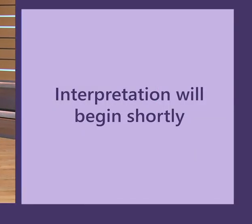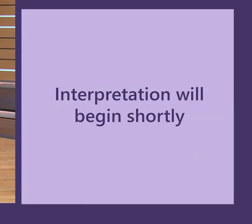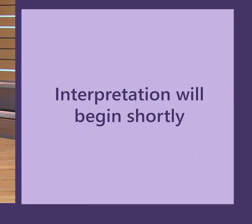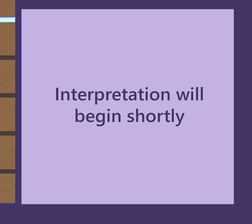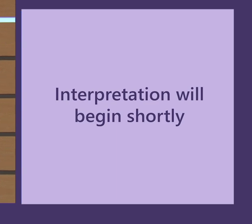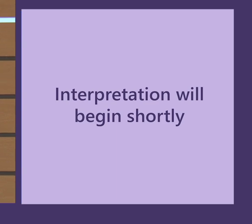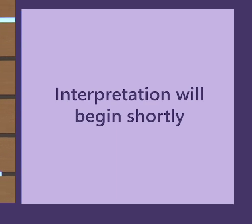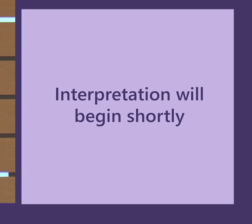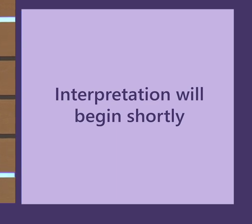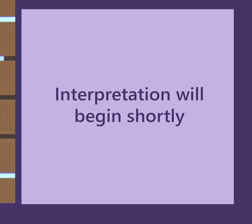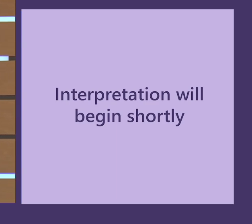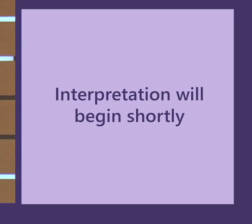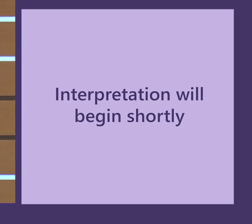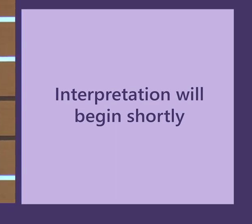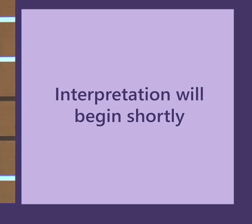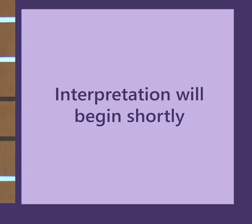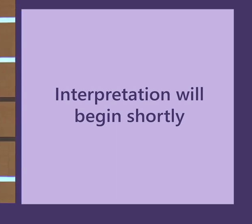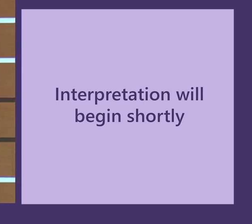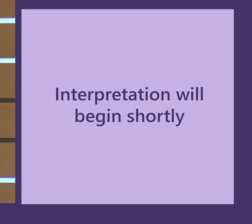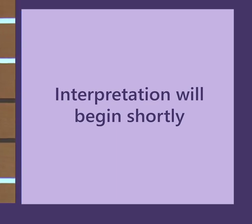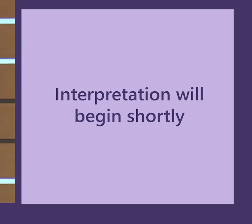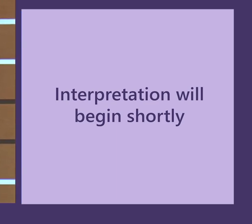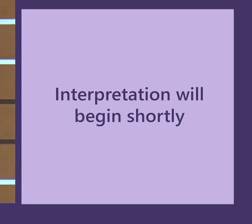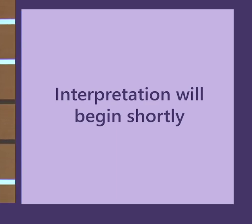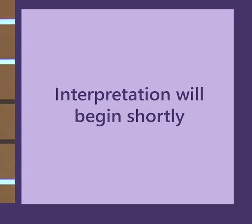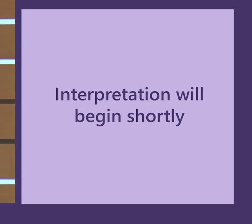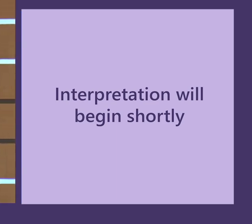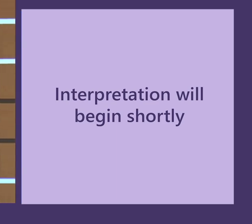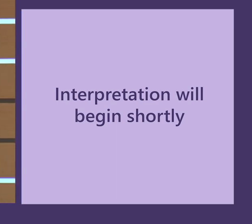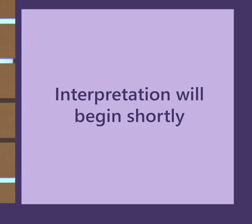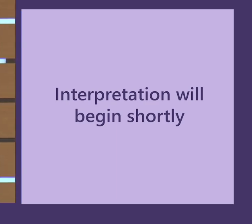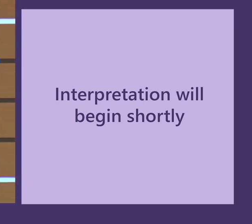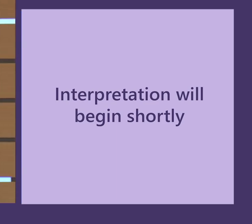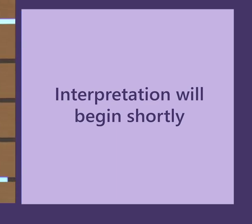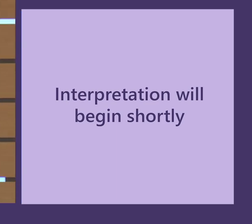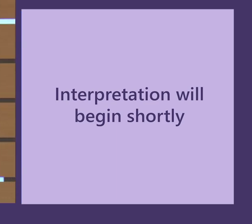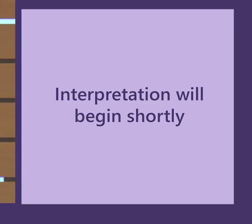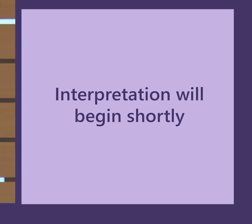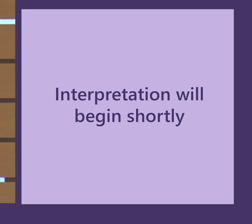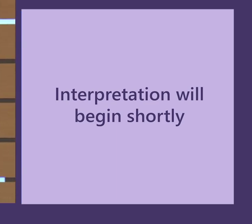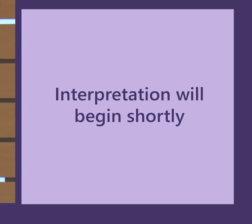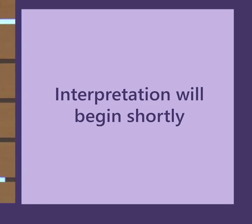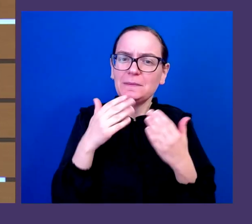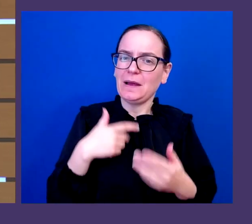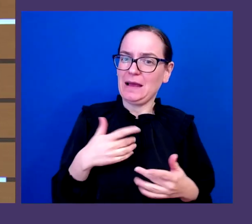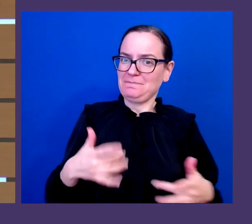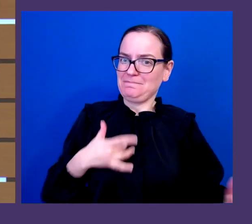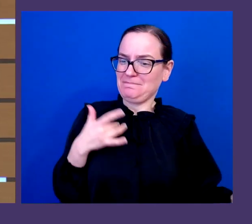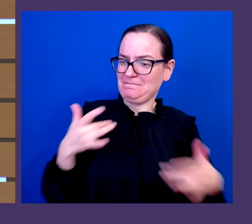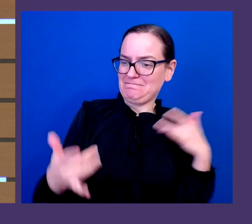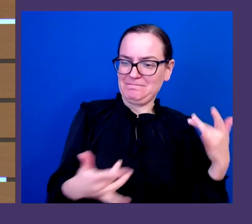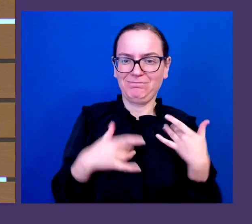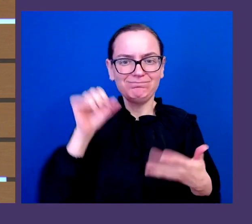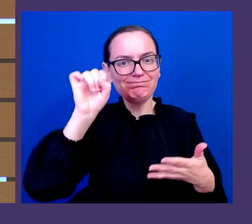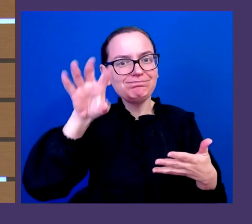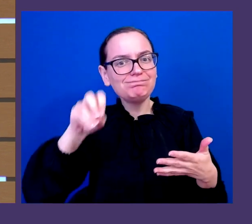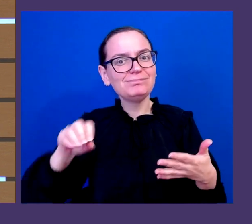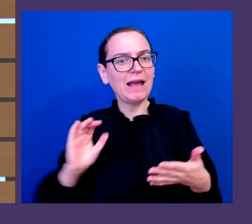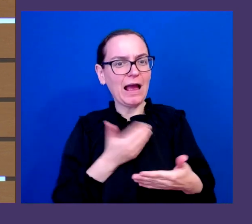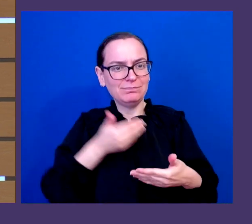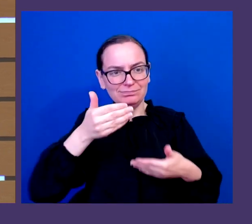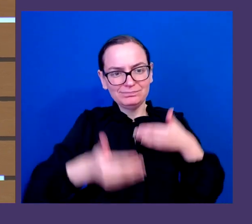I'm excited to talk about the progress we're making in our Experiences and Devices team on accessibility,